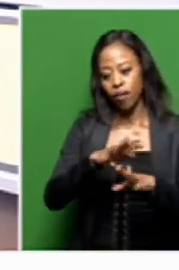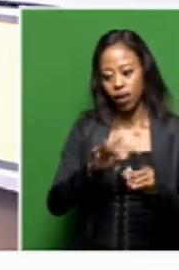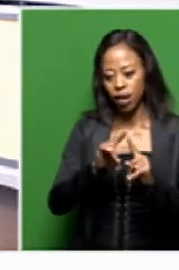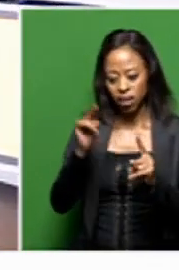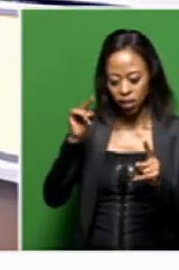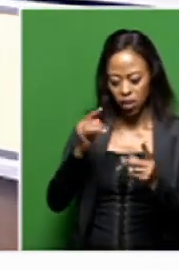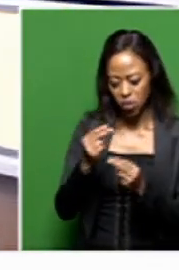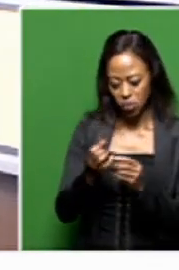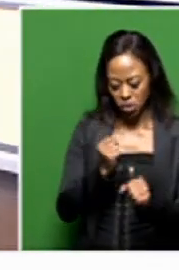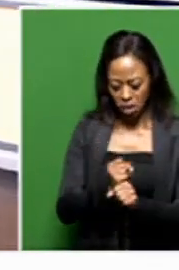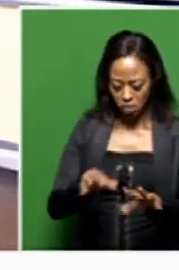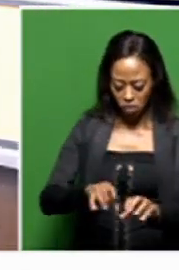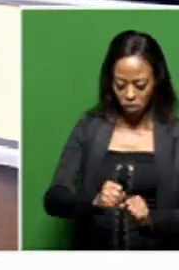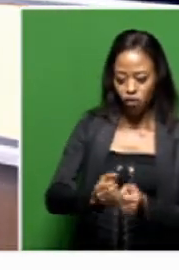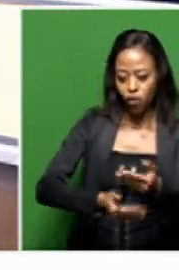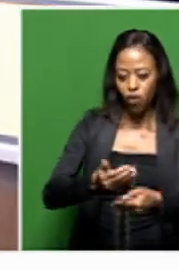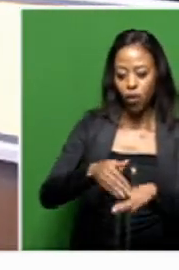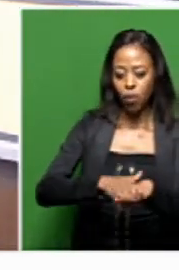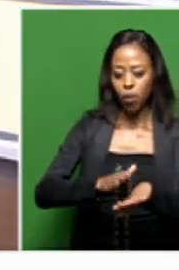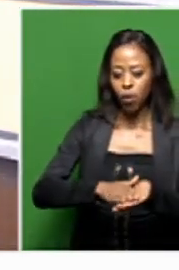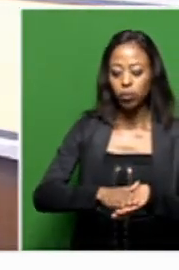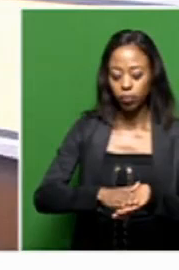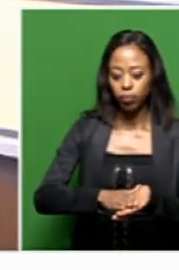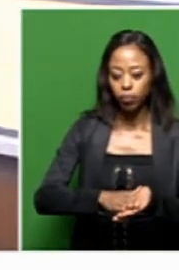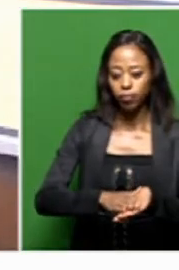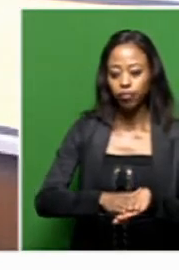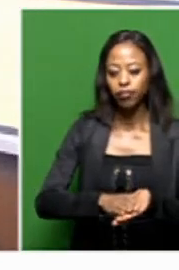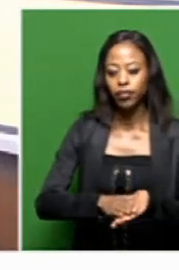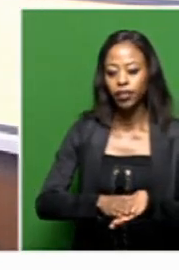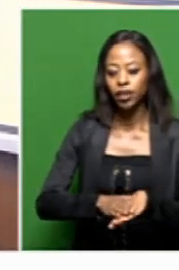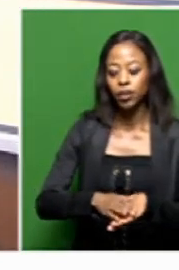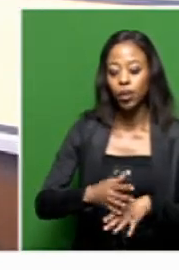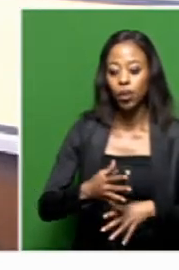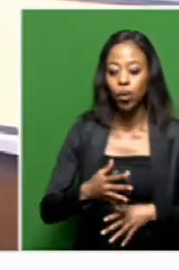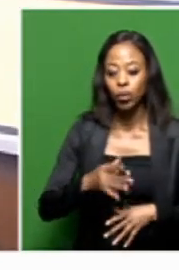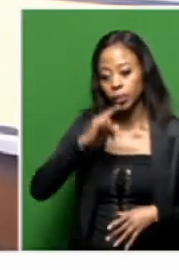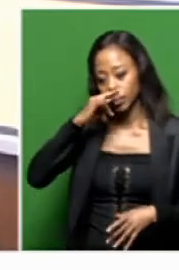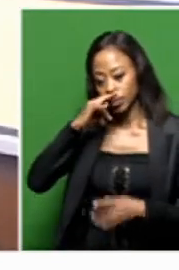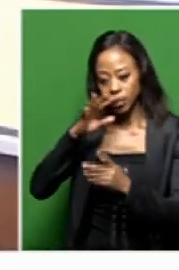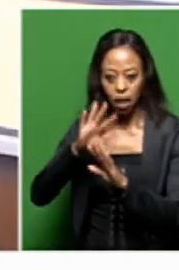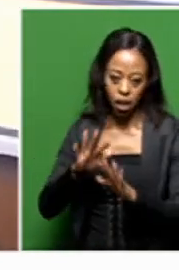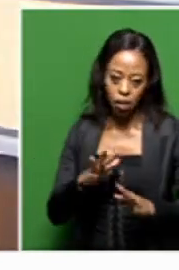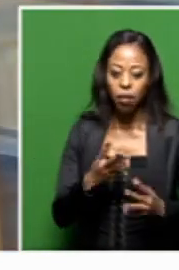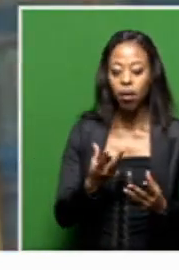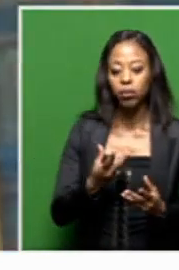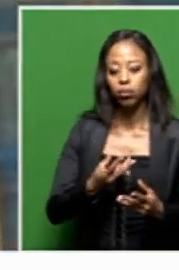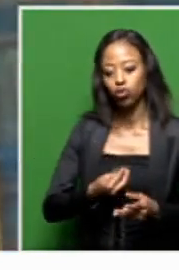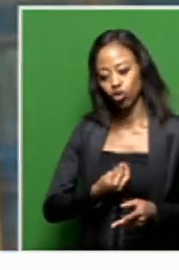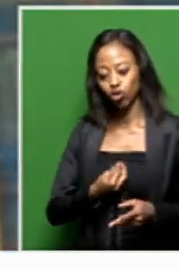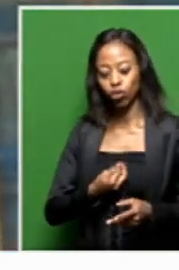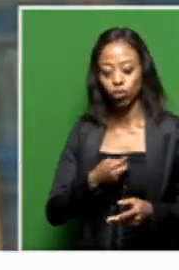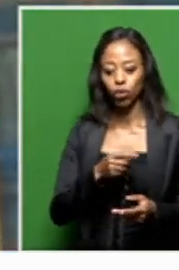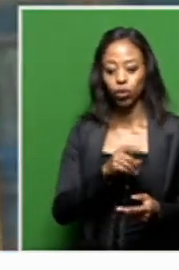around 900,000, let me call them adolescents rather than children, between the ages of 12 and 17 who have